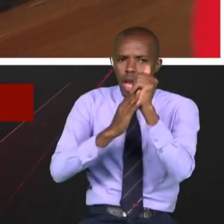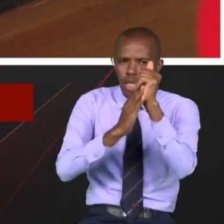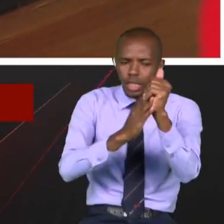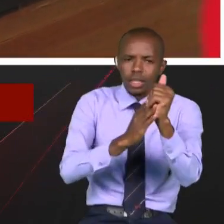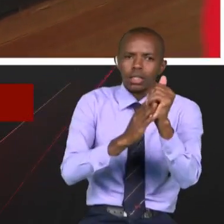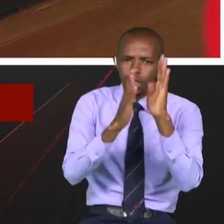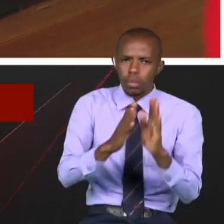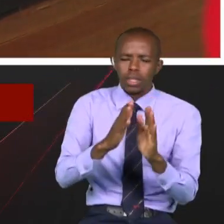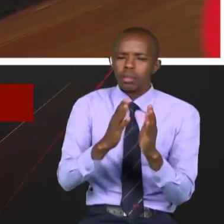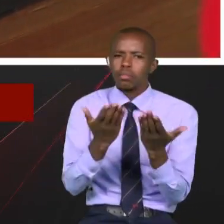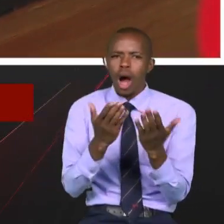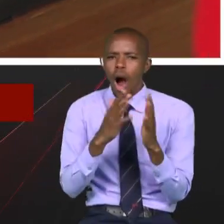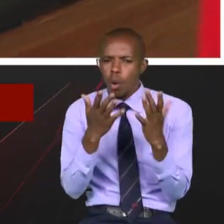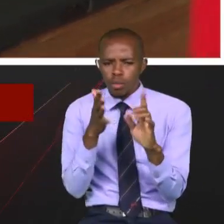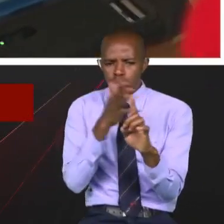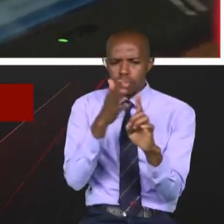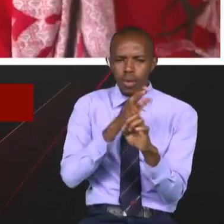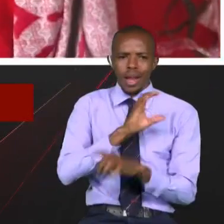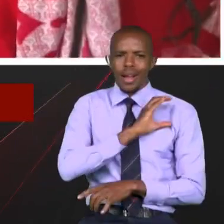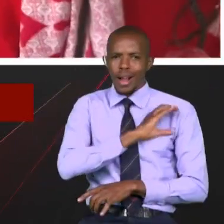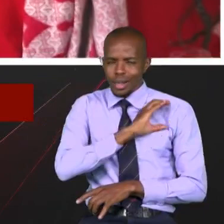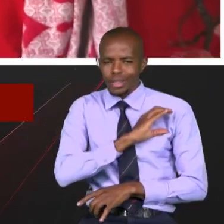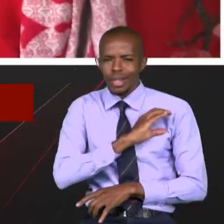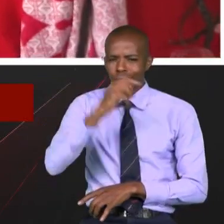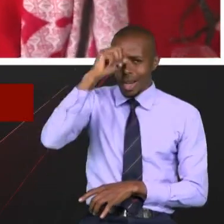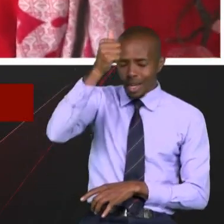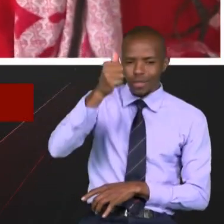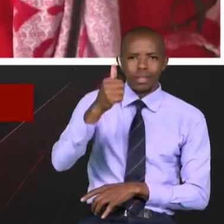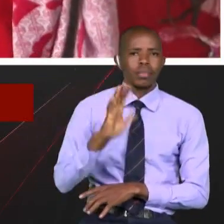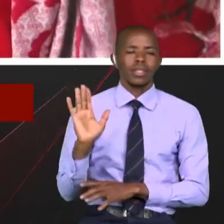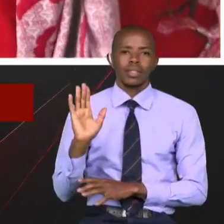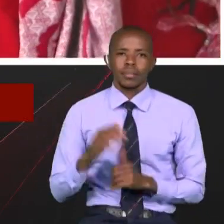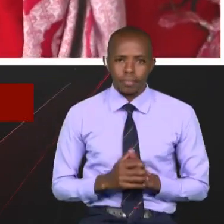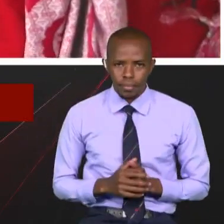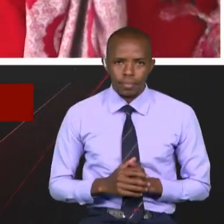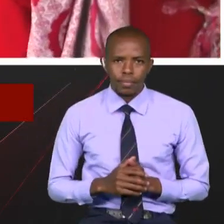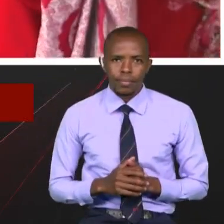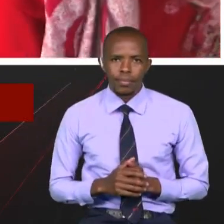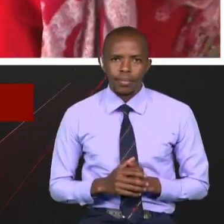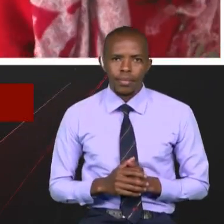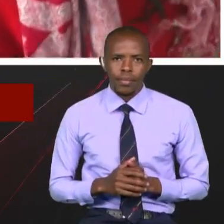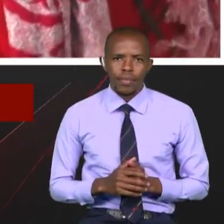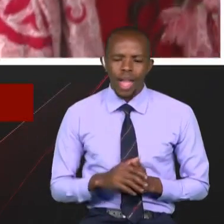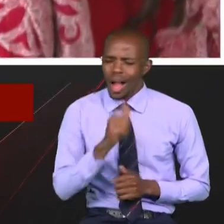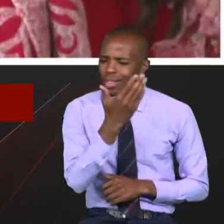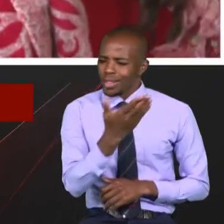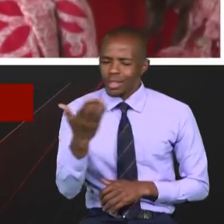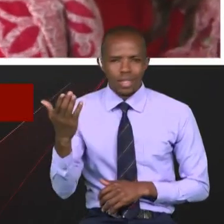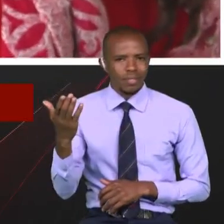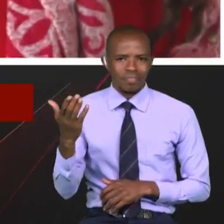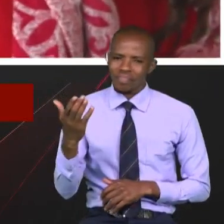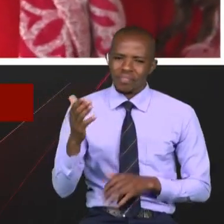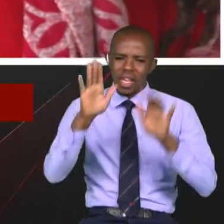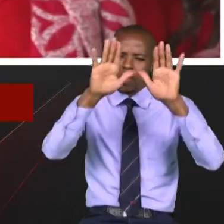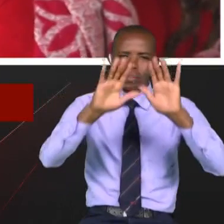influence. It is character. It is integrity. That for me are the qualifiers and the hard to serve. Yes. Every other thing are